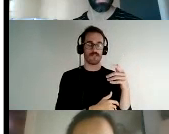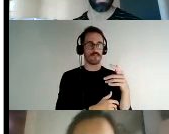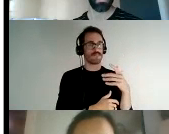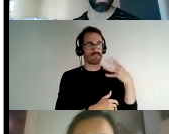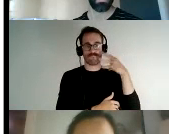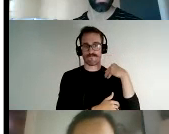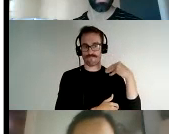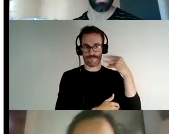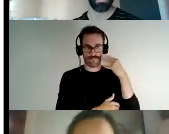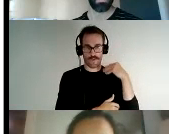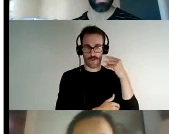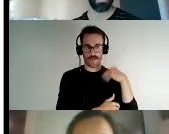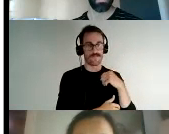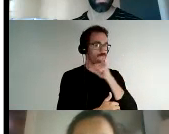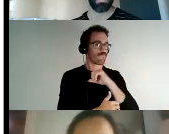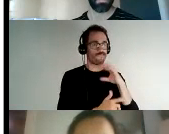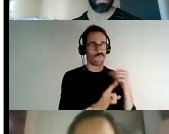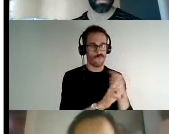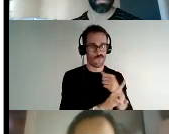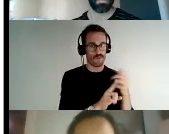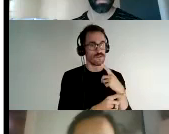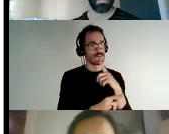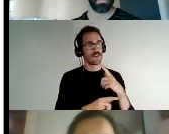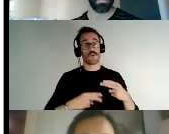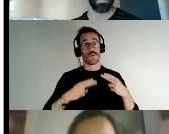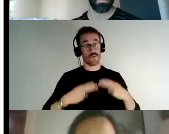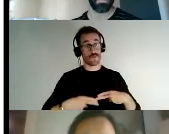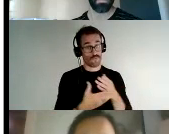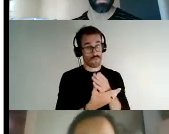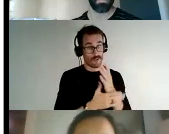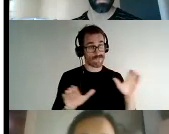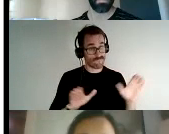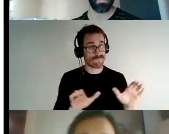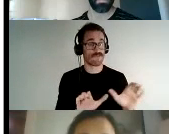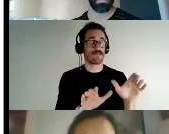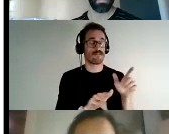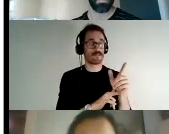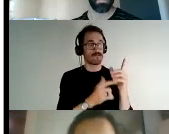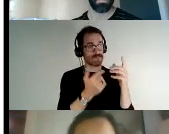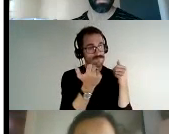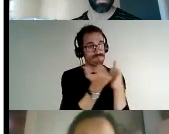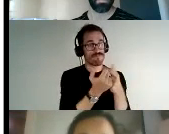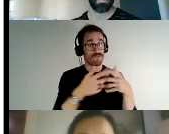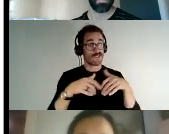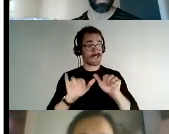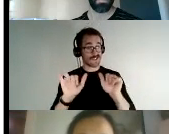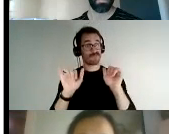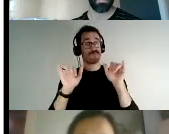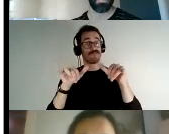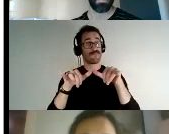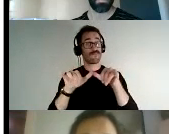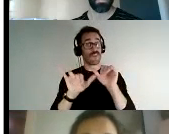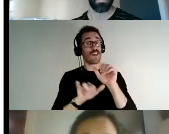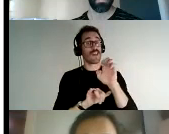a writer, educator, human rights activist. She's currently still coordinator for Elder